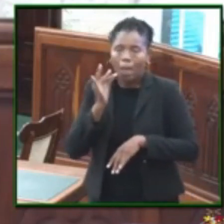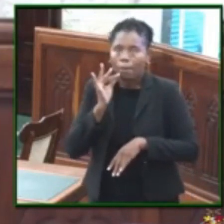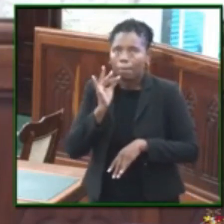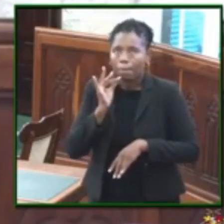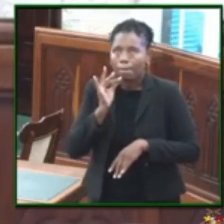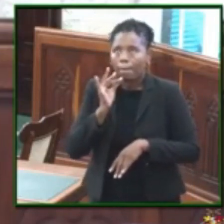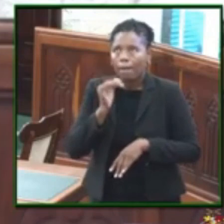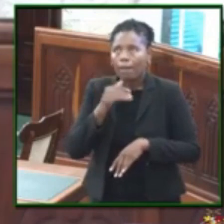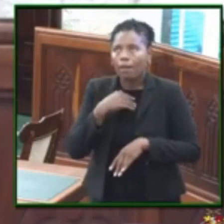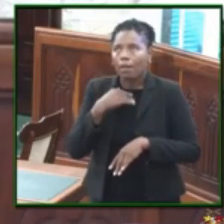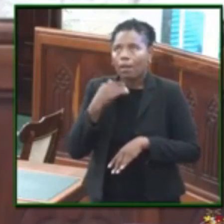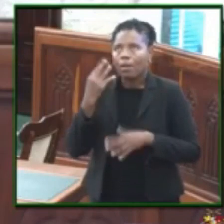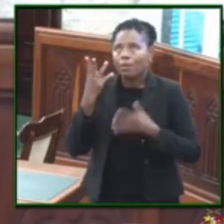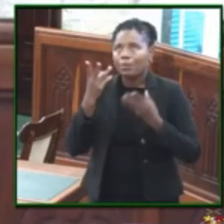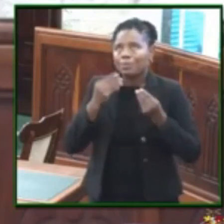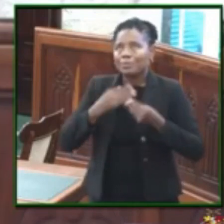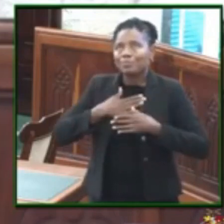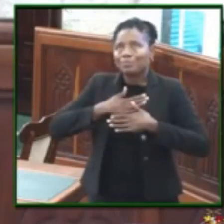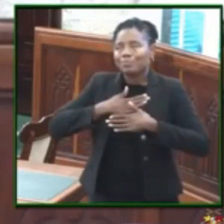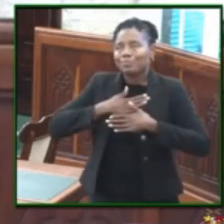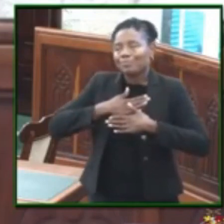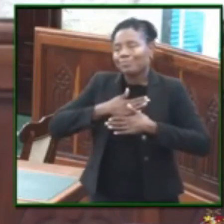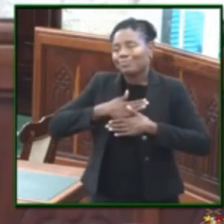And maybe even I enjoyed it.